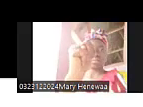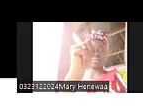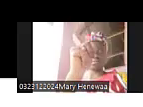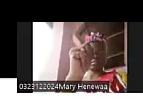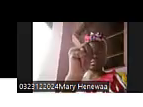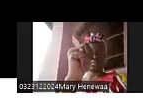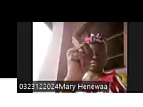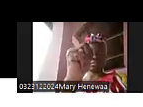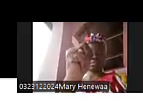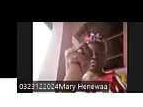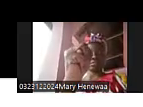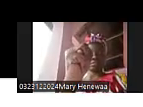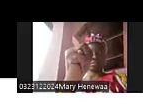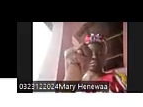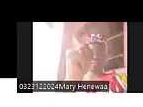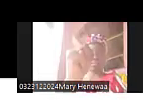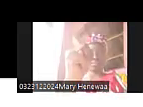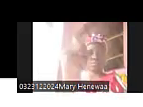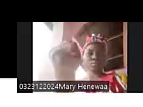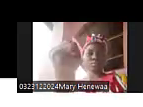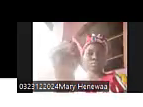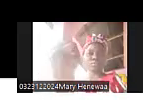M. Okay.